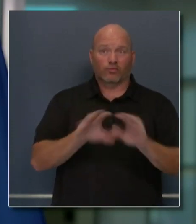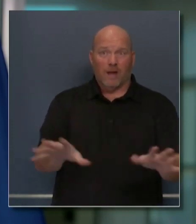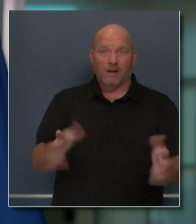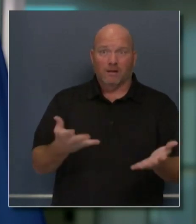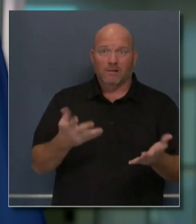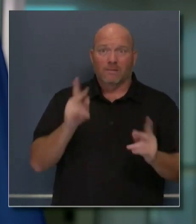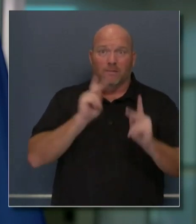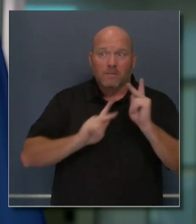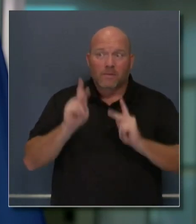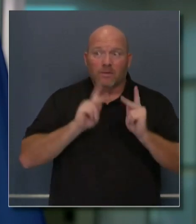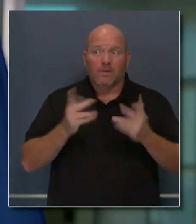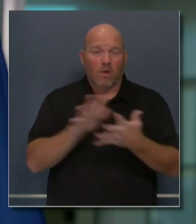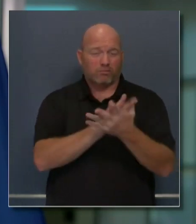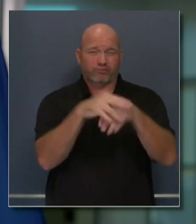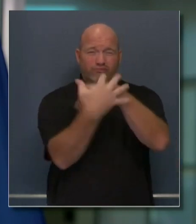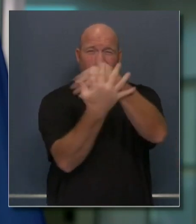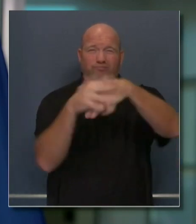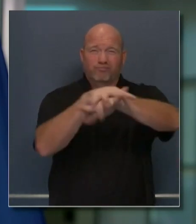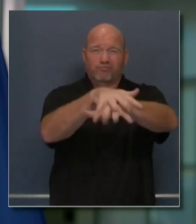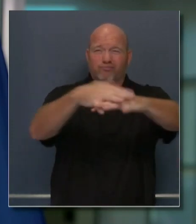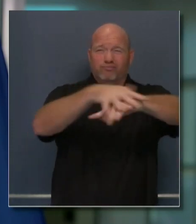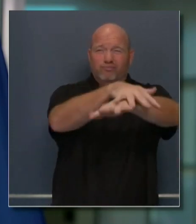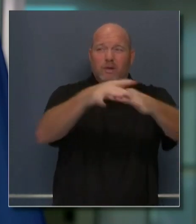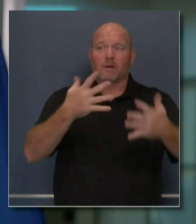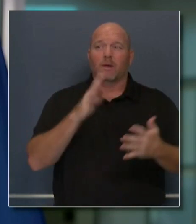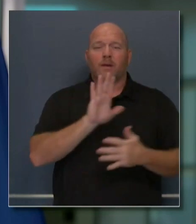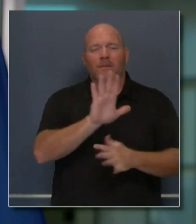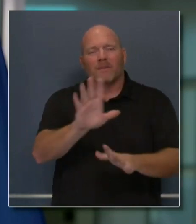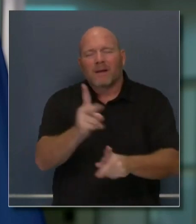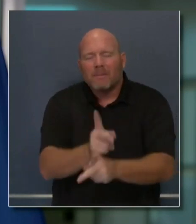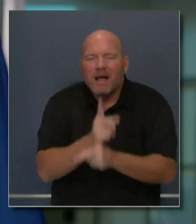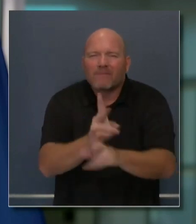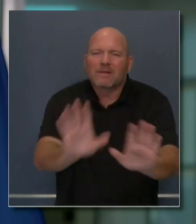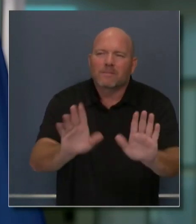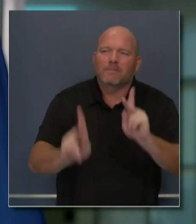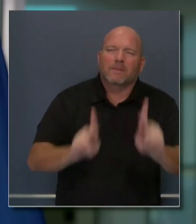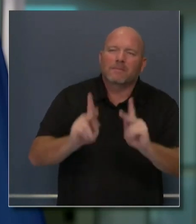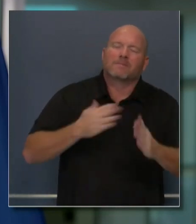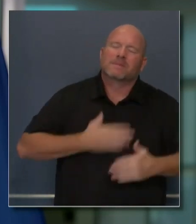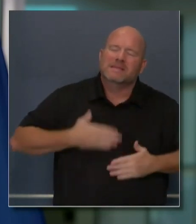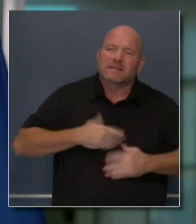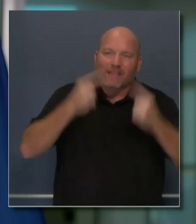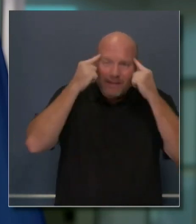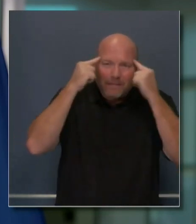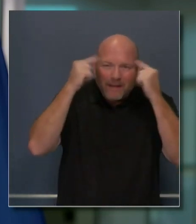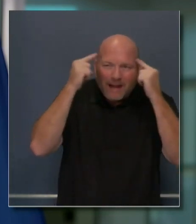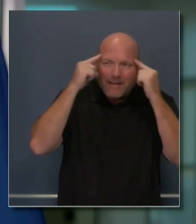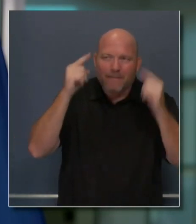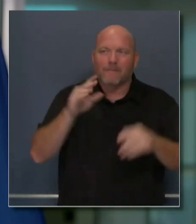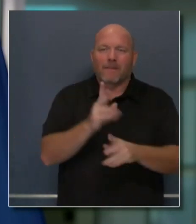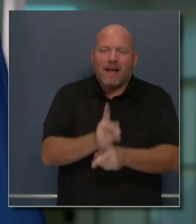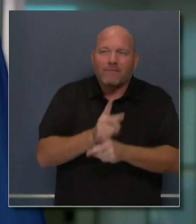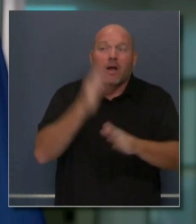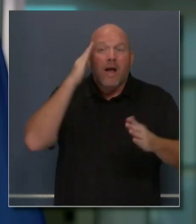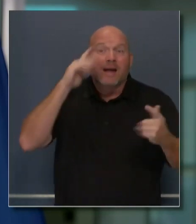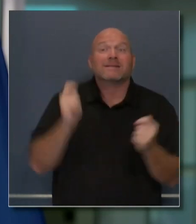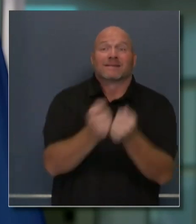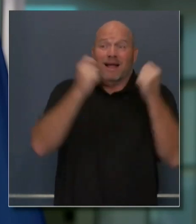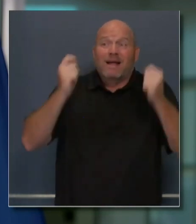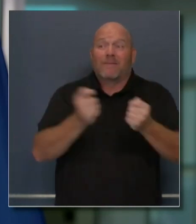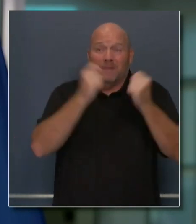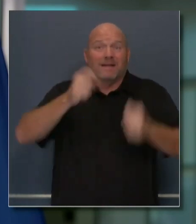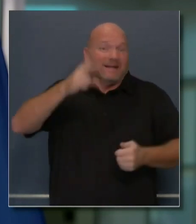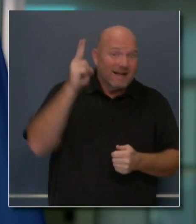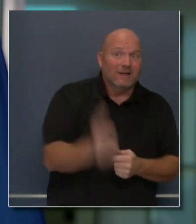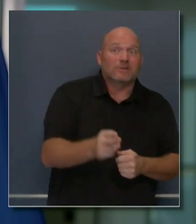ask people to be cautious, to be mindful, at the same time they celebrate this historic victory